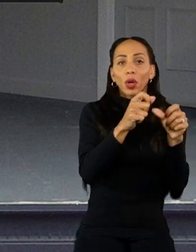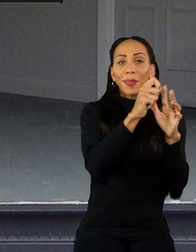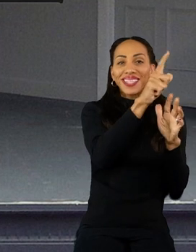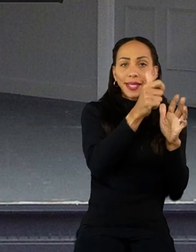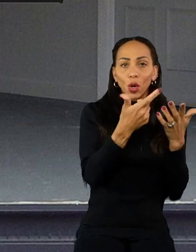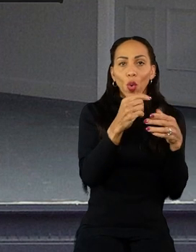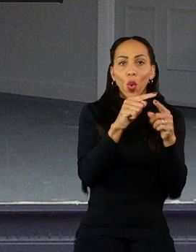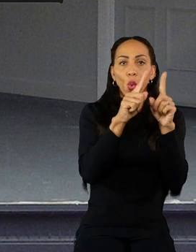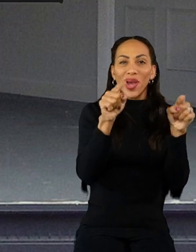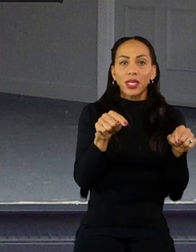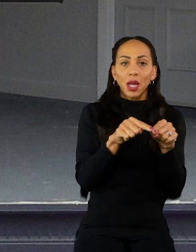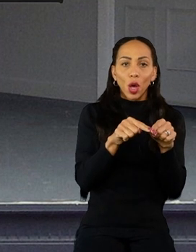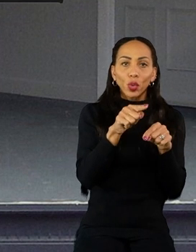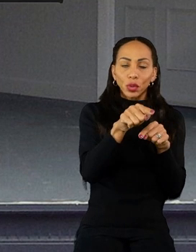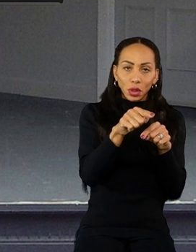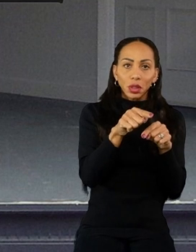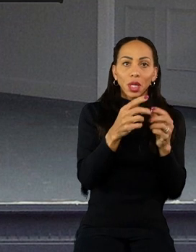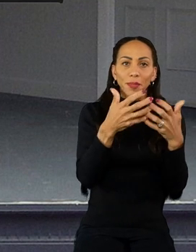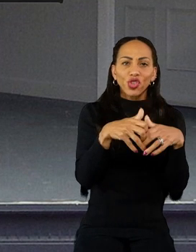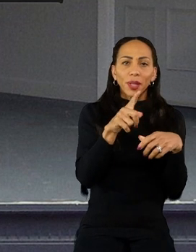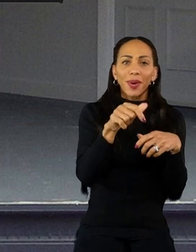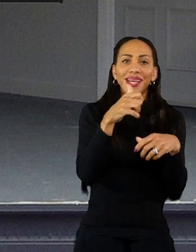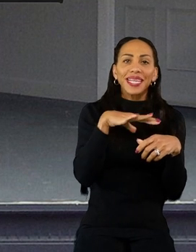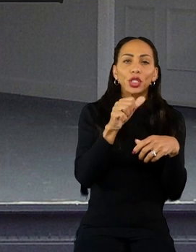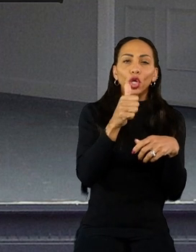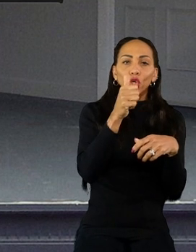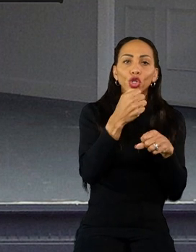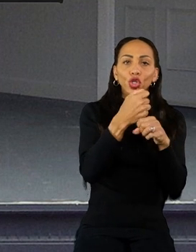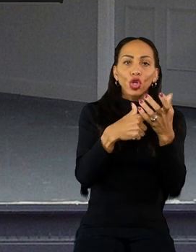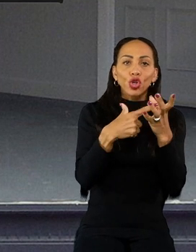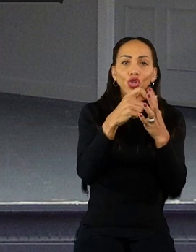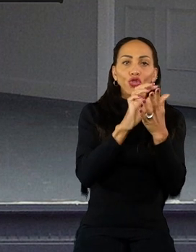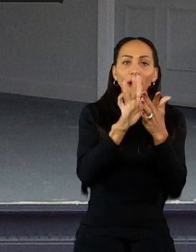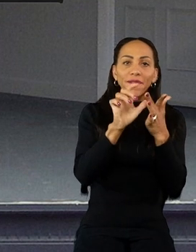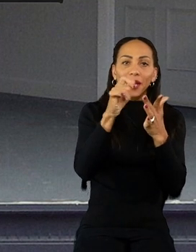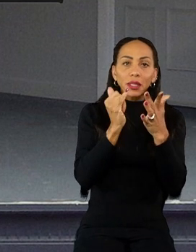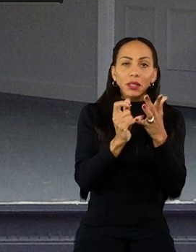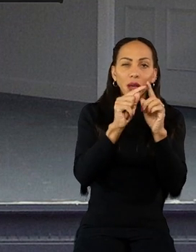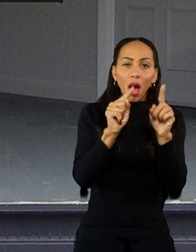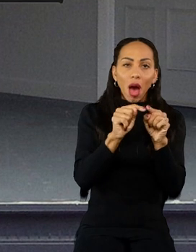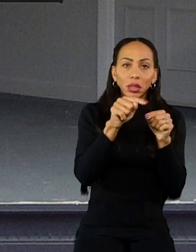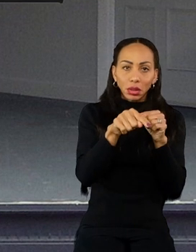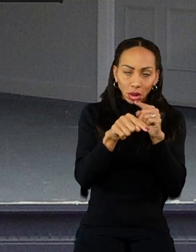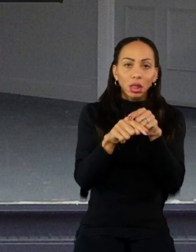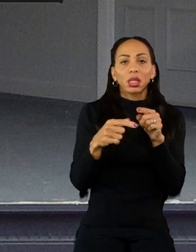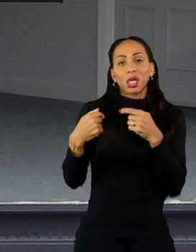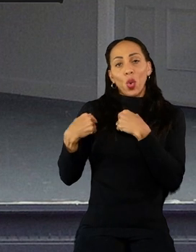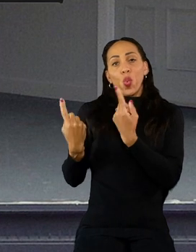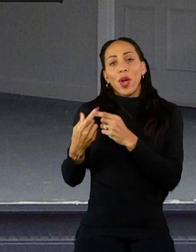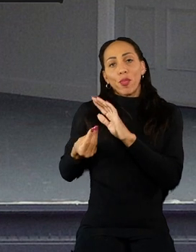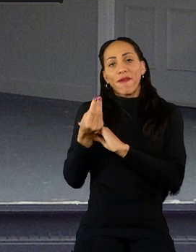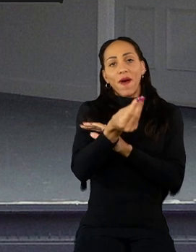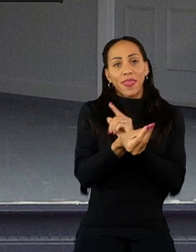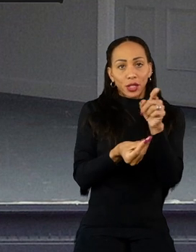on, it only runs on a PC, on a Windows machine. It does need a good graphics card on the computer to run